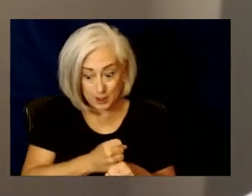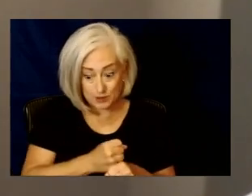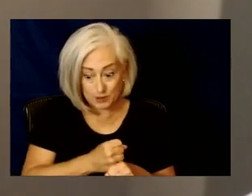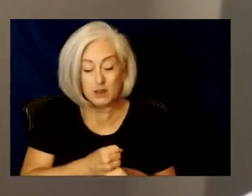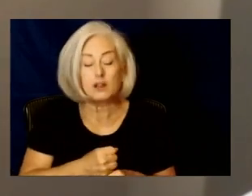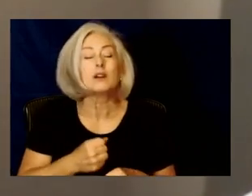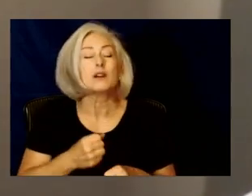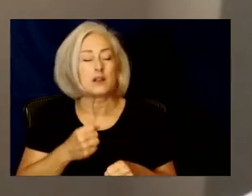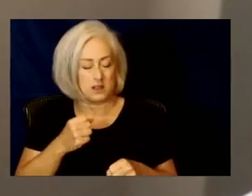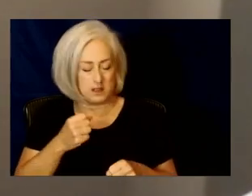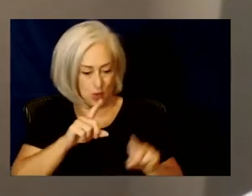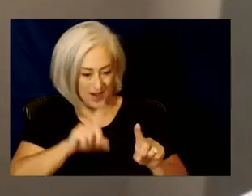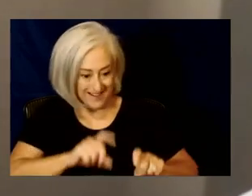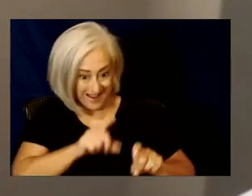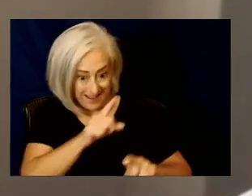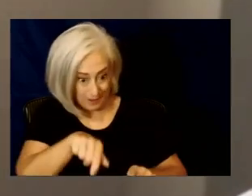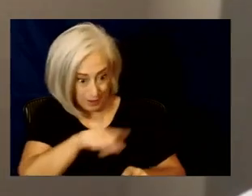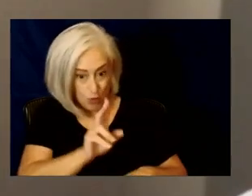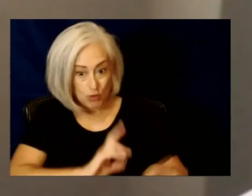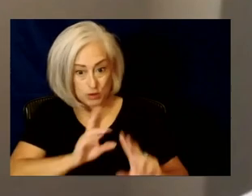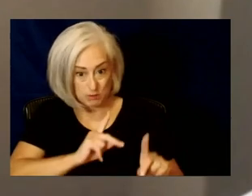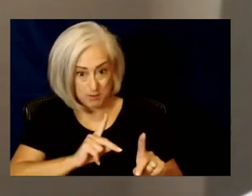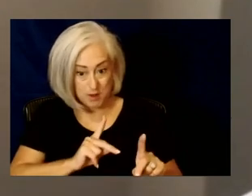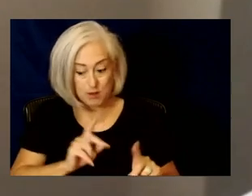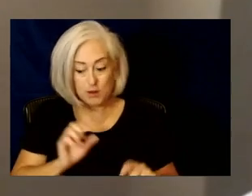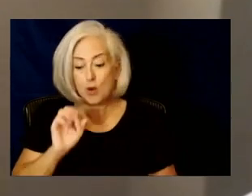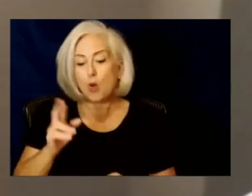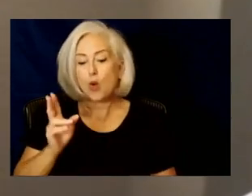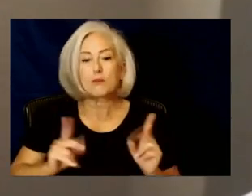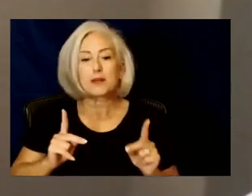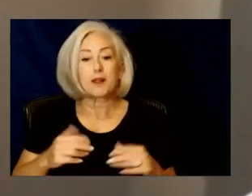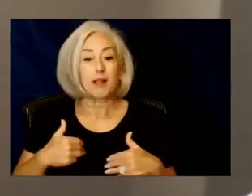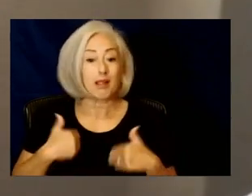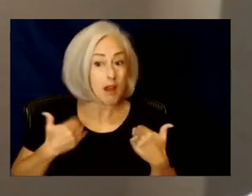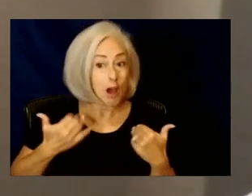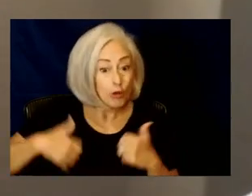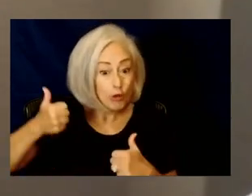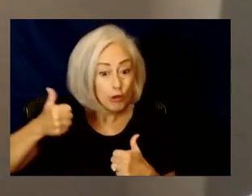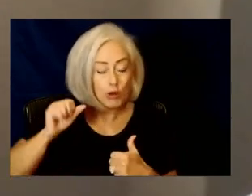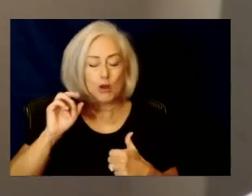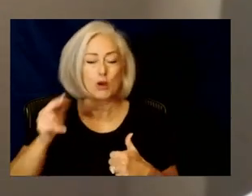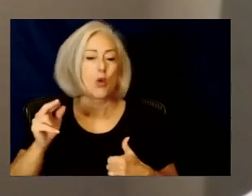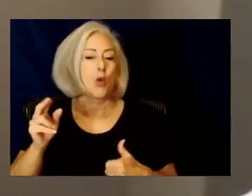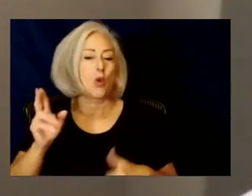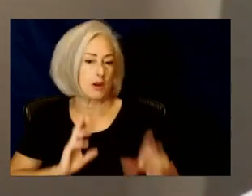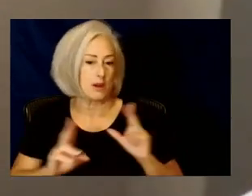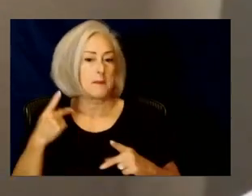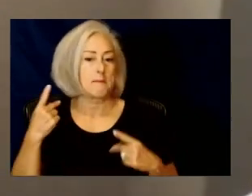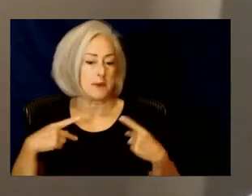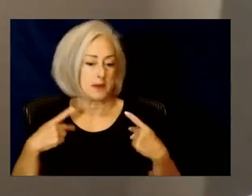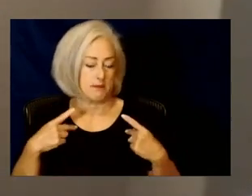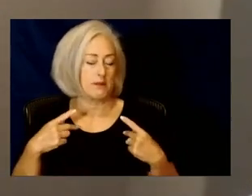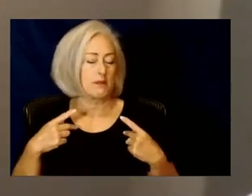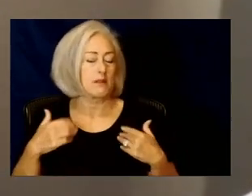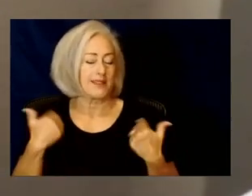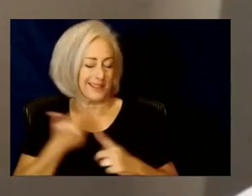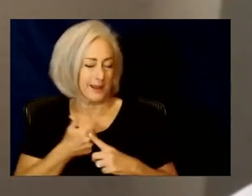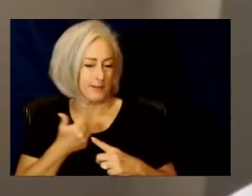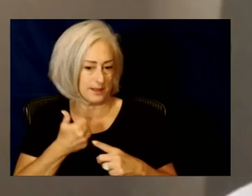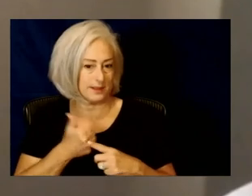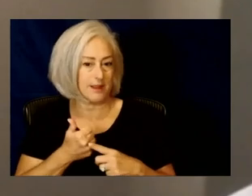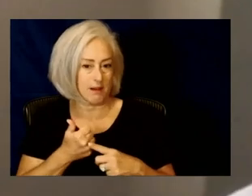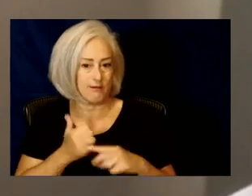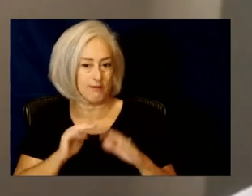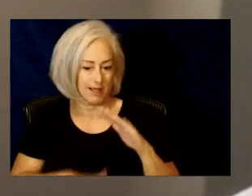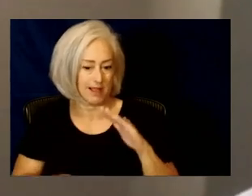less, that we're likely to save even more lives, is what the cumulative data showed. And thus the new